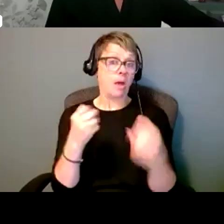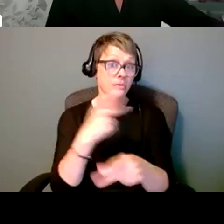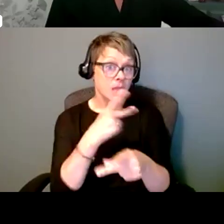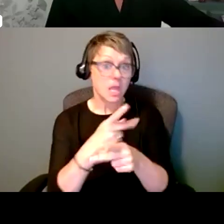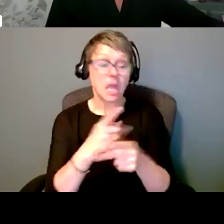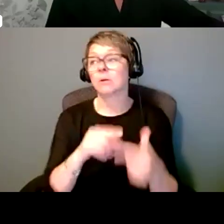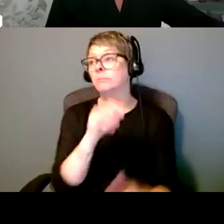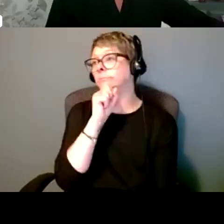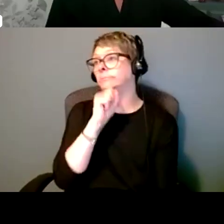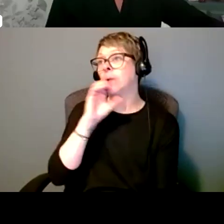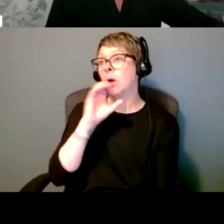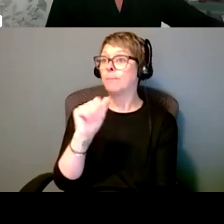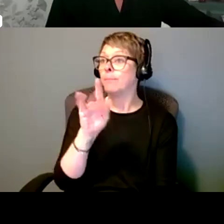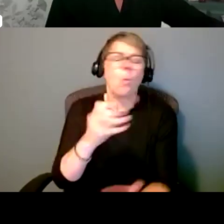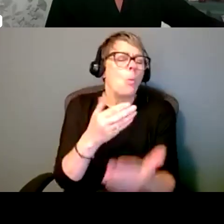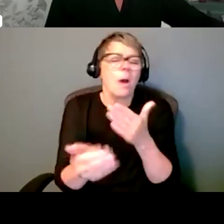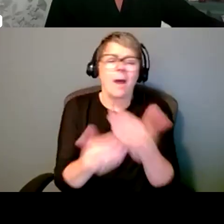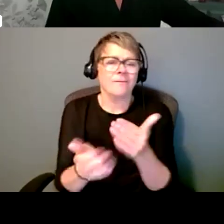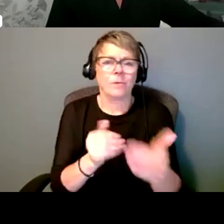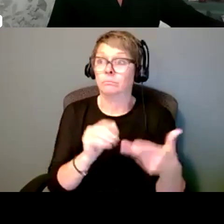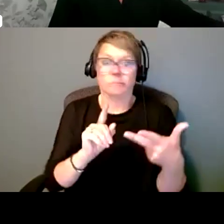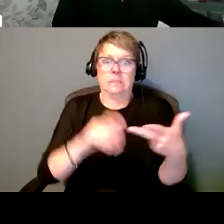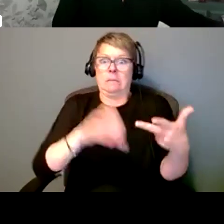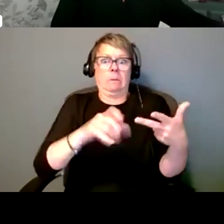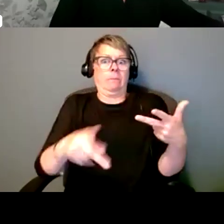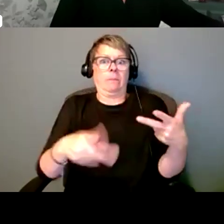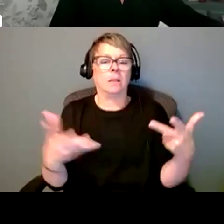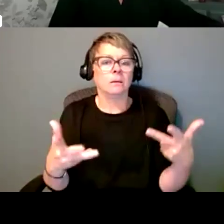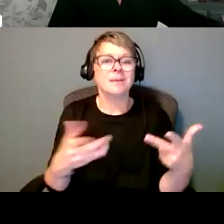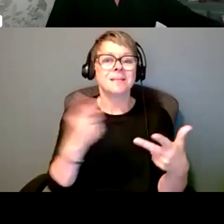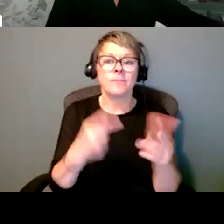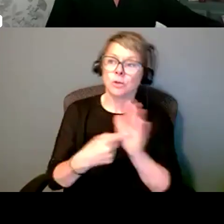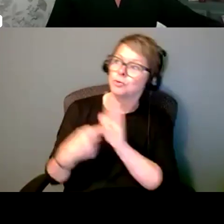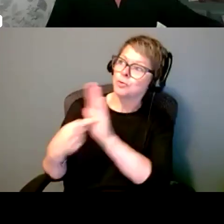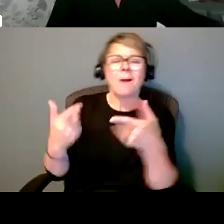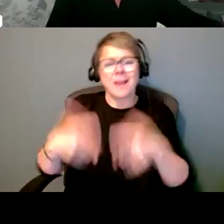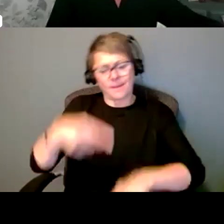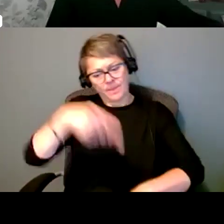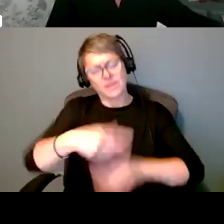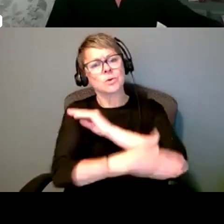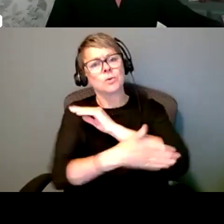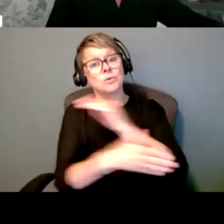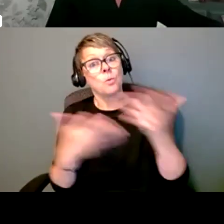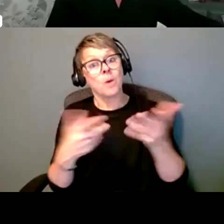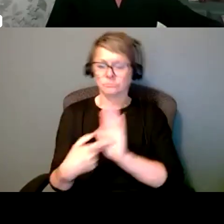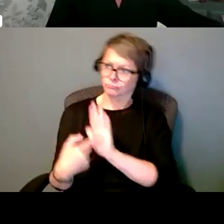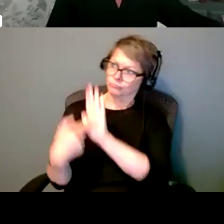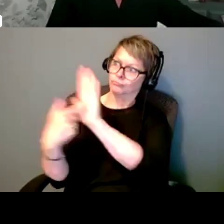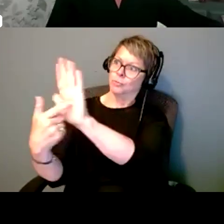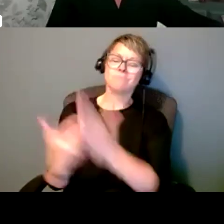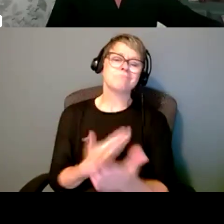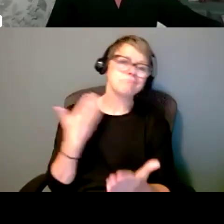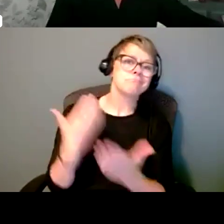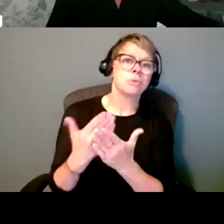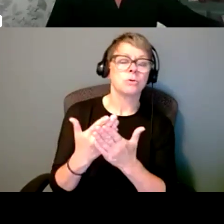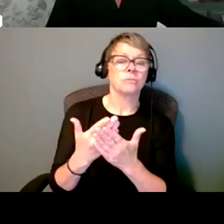on, pick a topic, CPP? What's happening in the country and the incredible explosion of homelessness